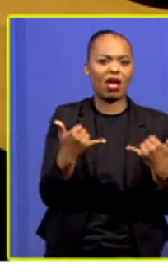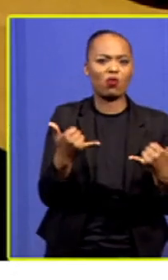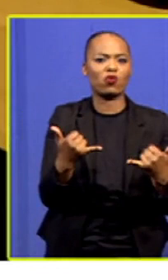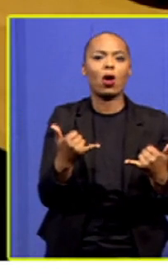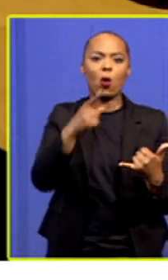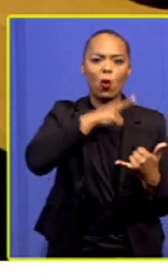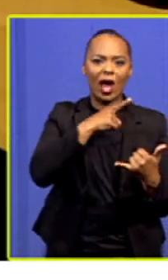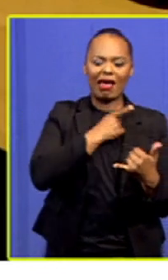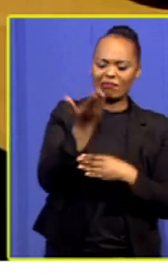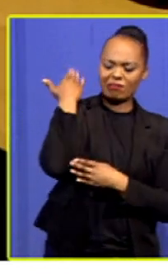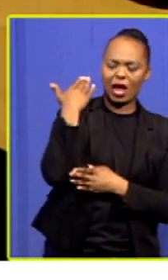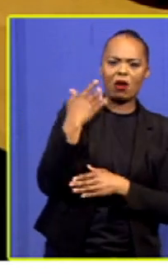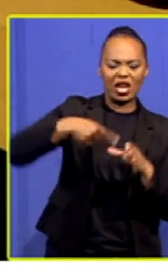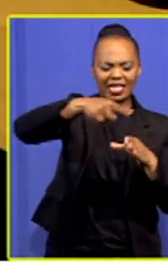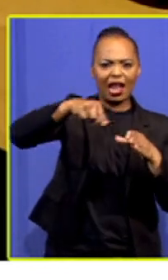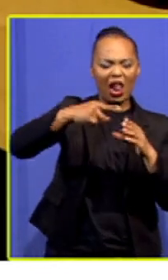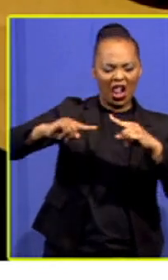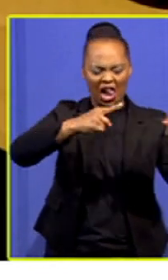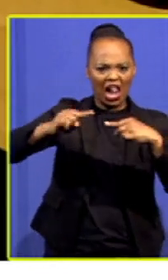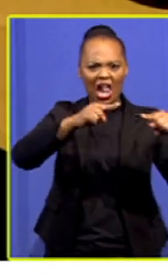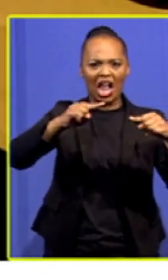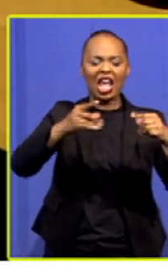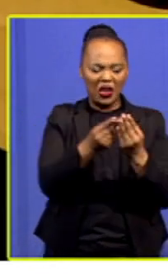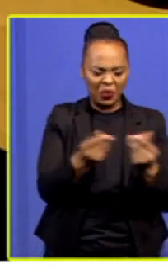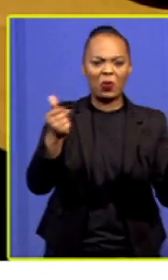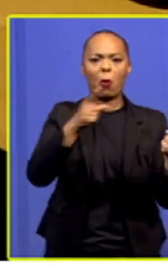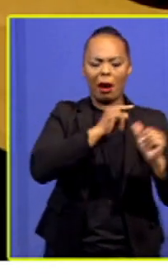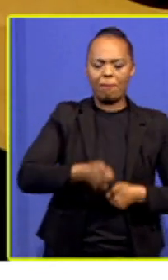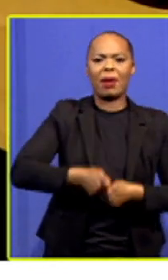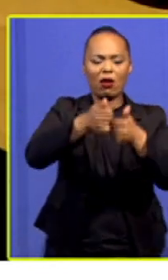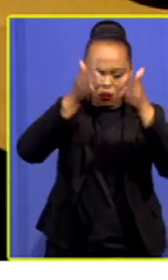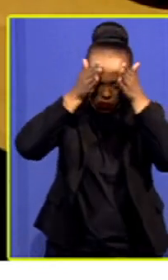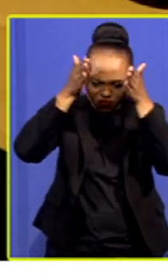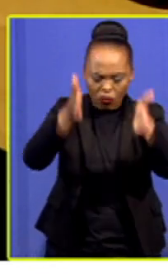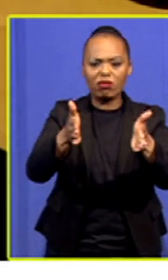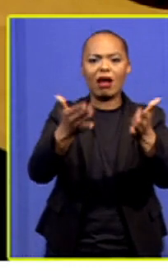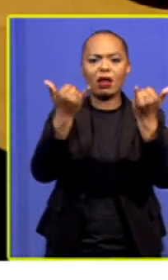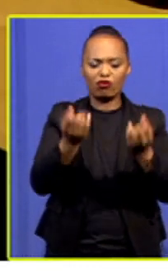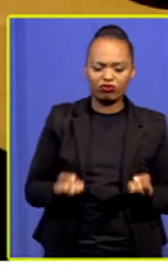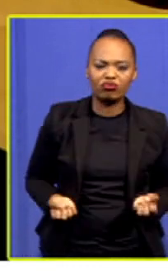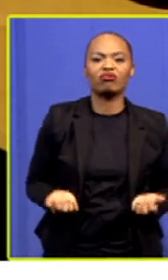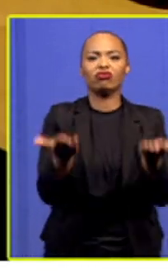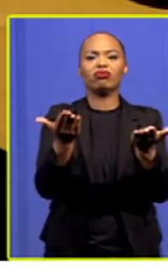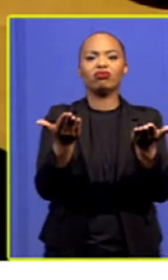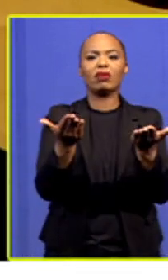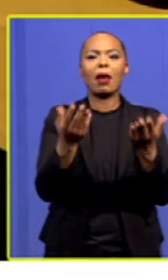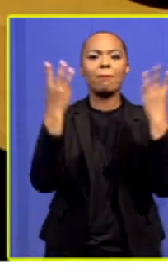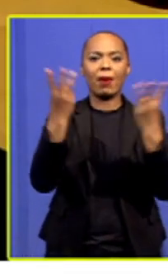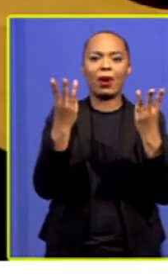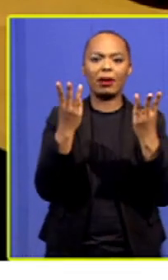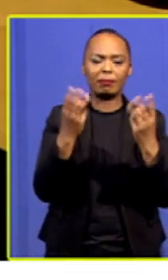deal with their internal squabbles so that they can come back and focus on delivering services to the people.